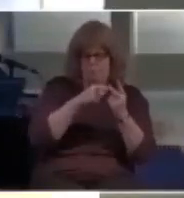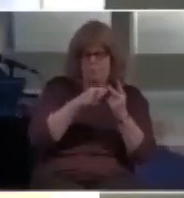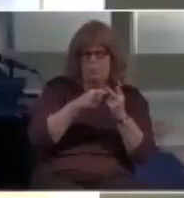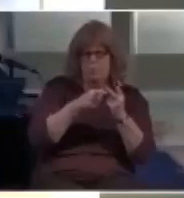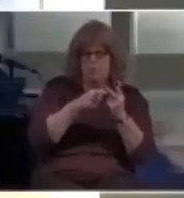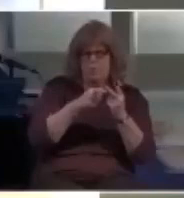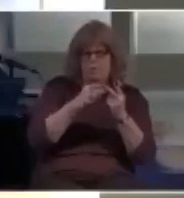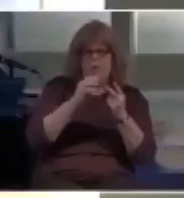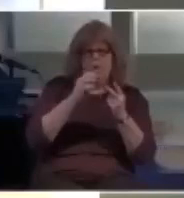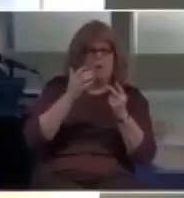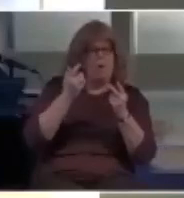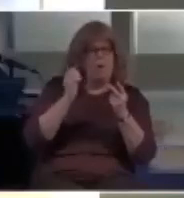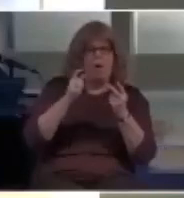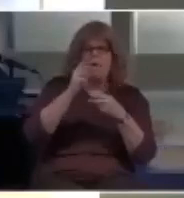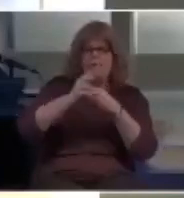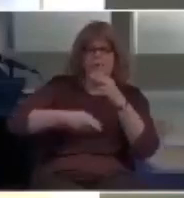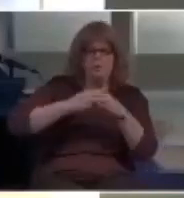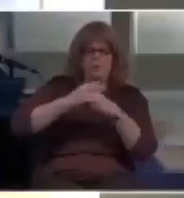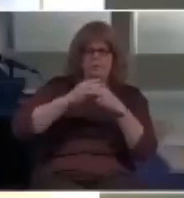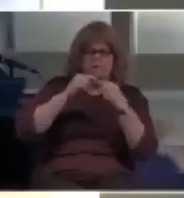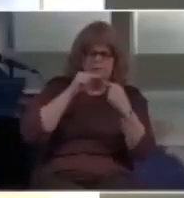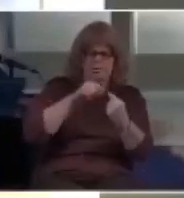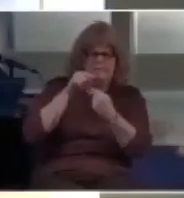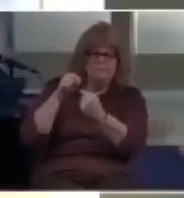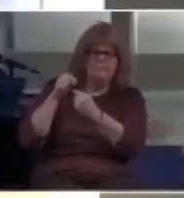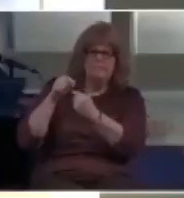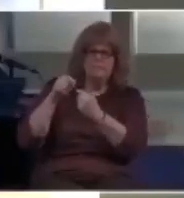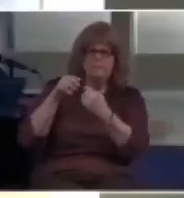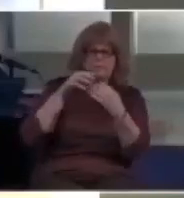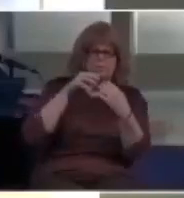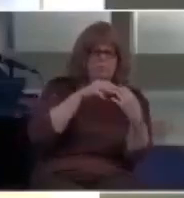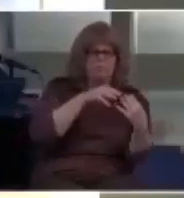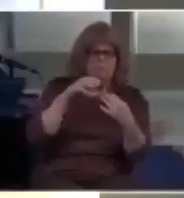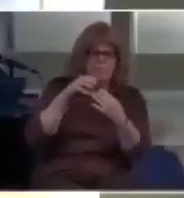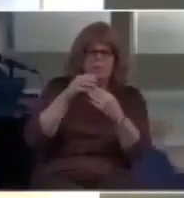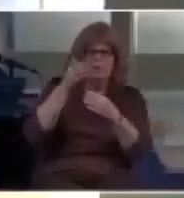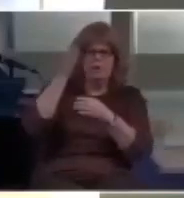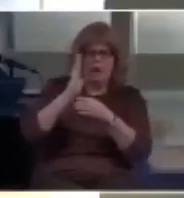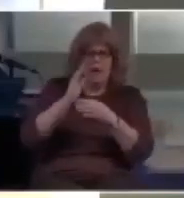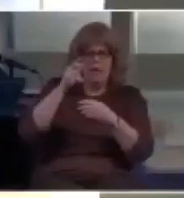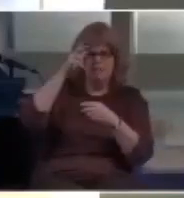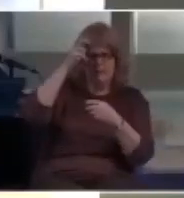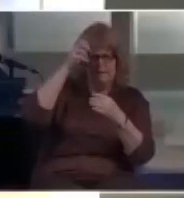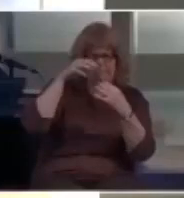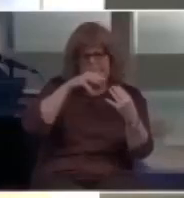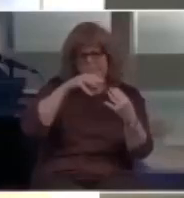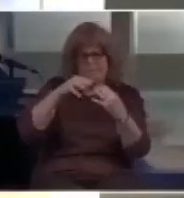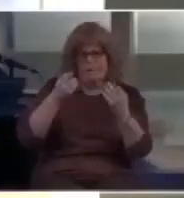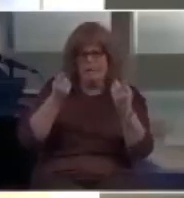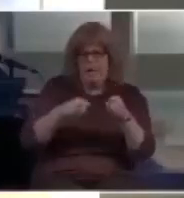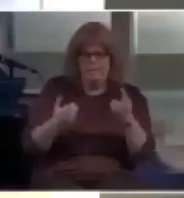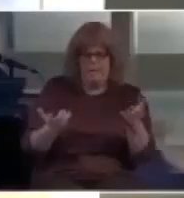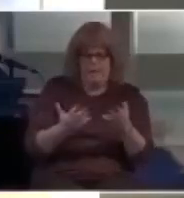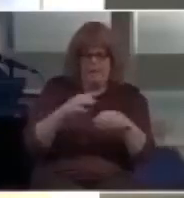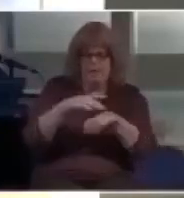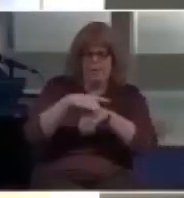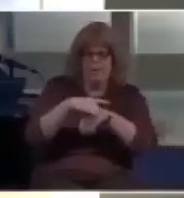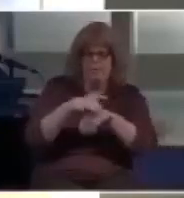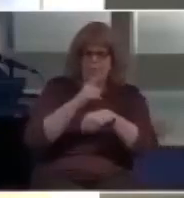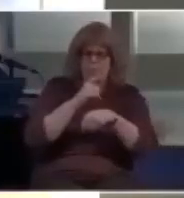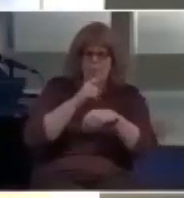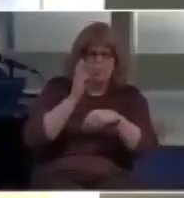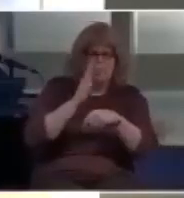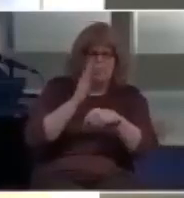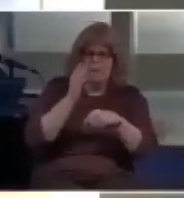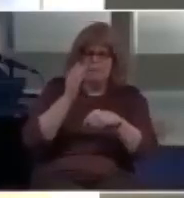cosmic struggle going on between God and Satan, acted out on the earth as to who will finally